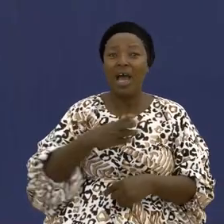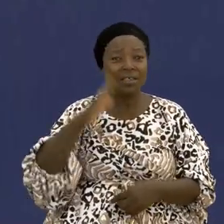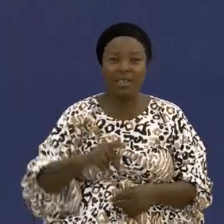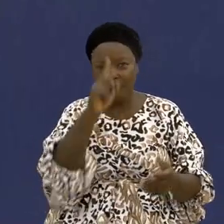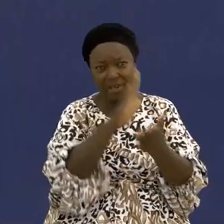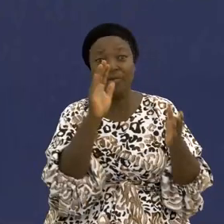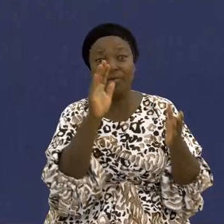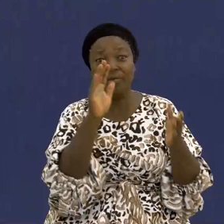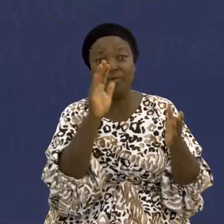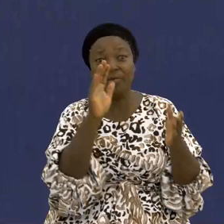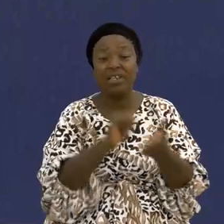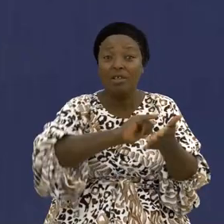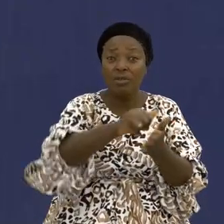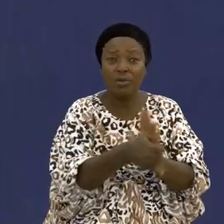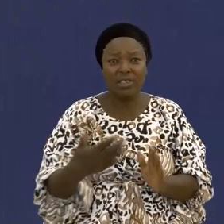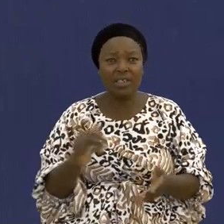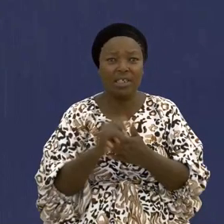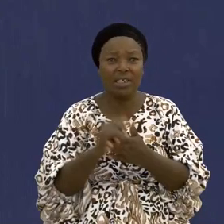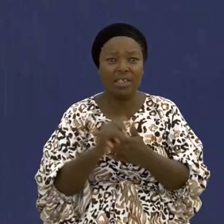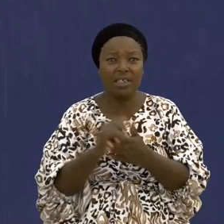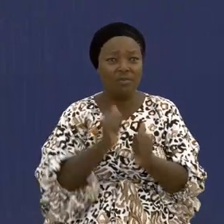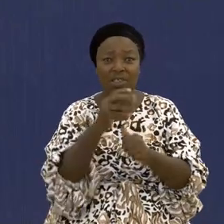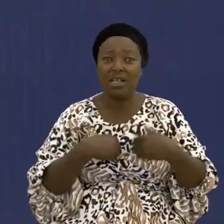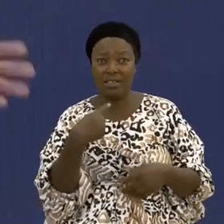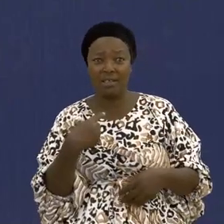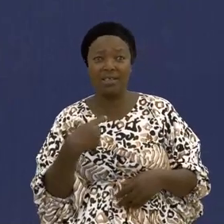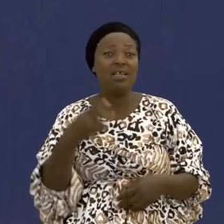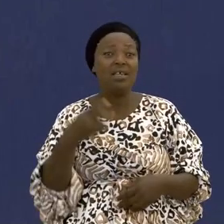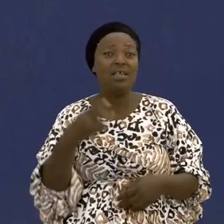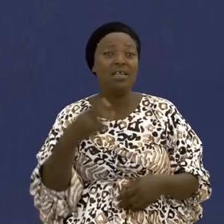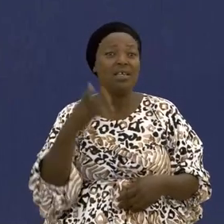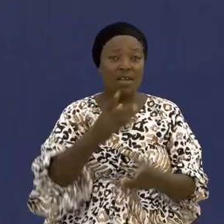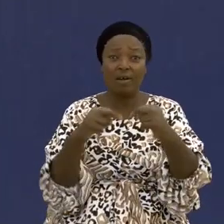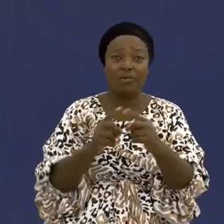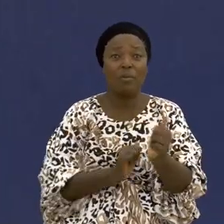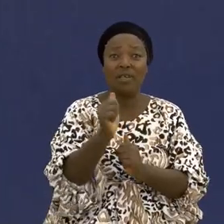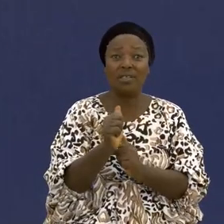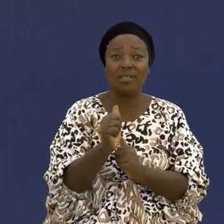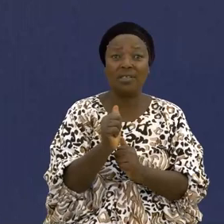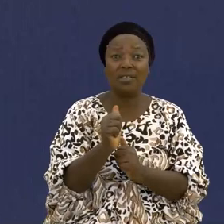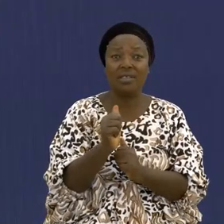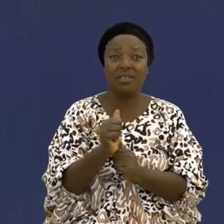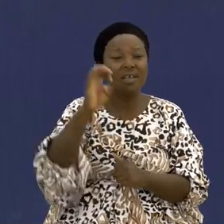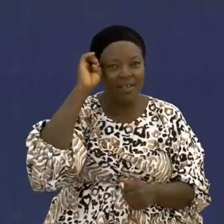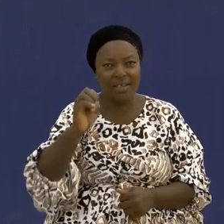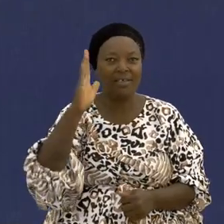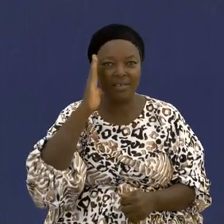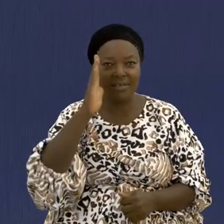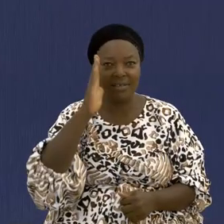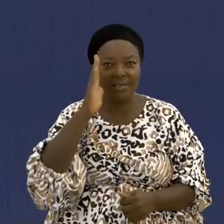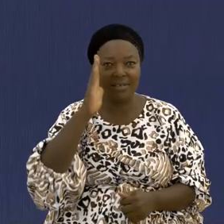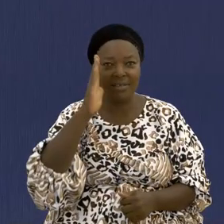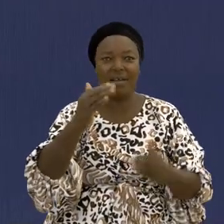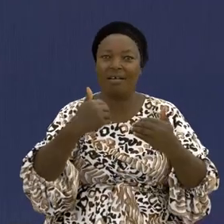believe that those things which he has said shall come to pass, he shall